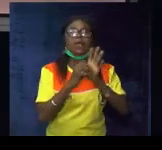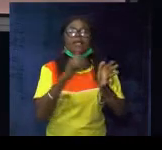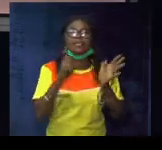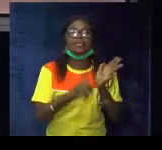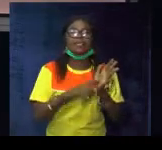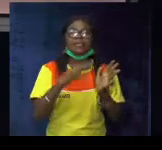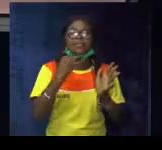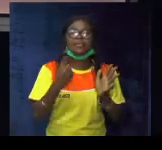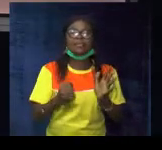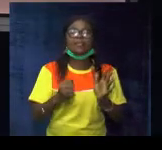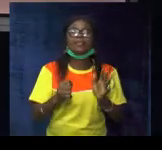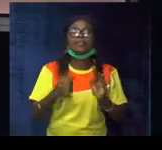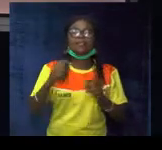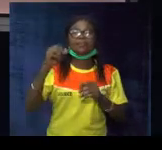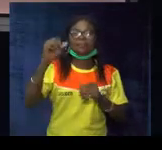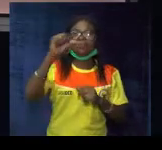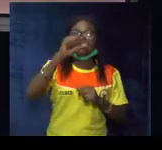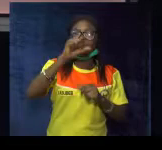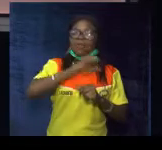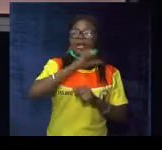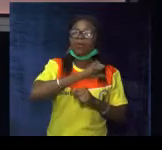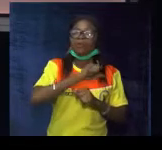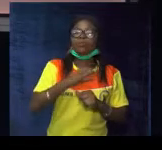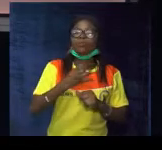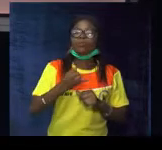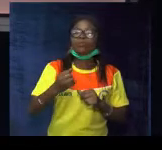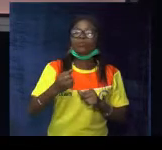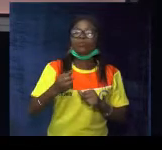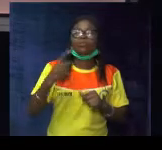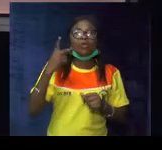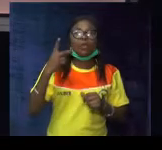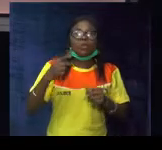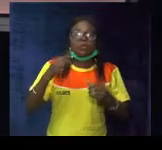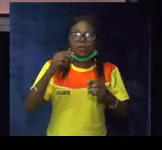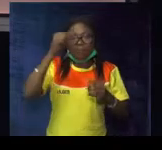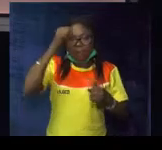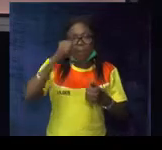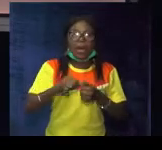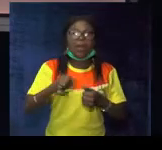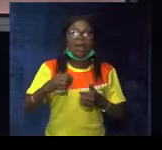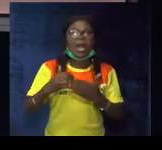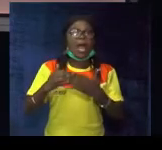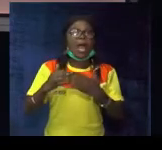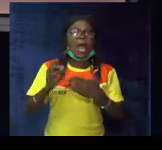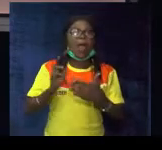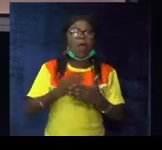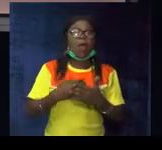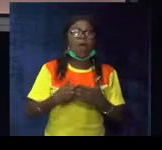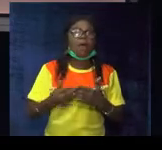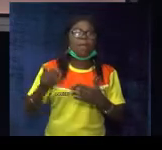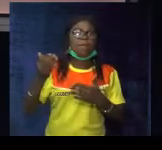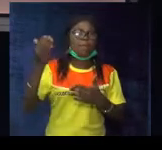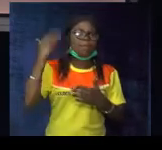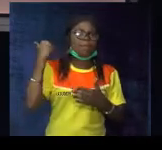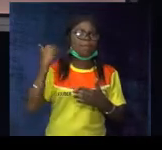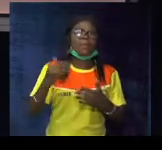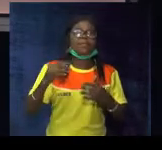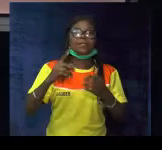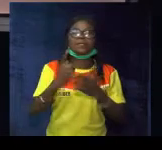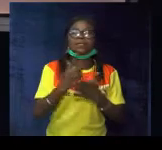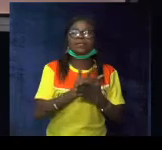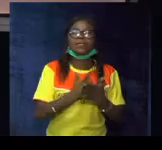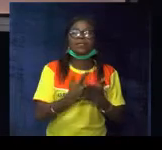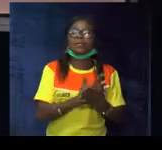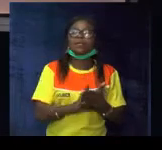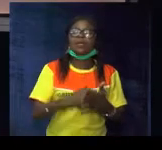this is an angle in a circle. Remember when we're doing angle between the numbers on the clock face? Yes. Then there is the big